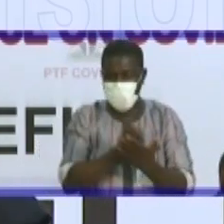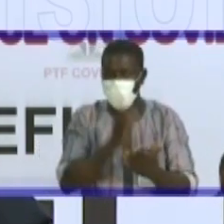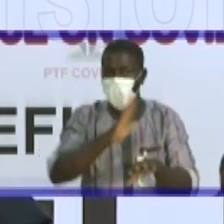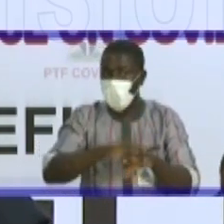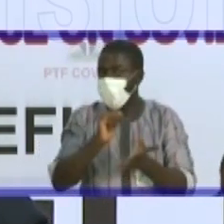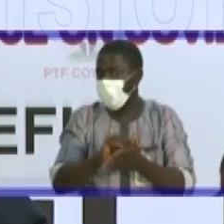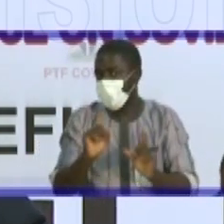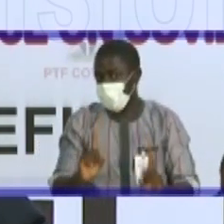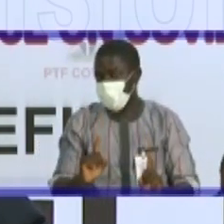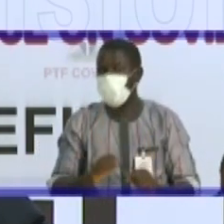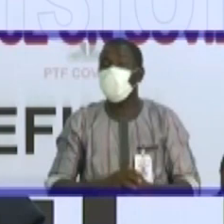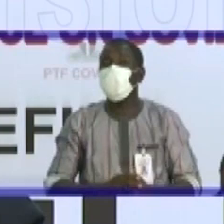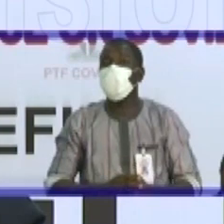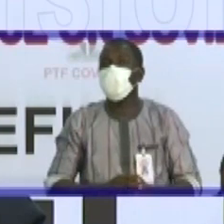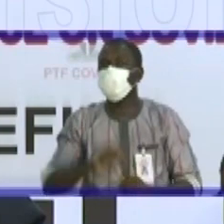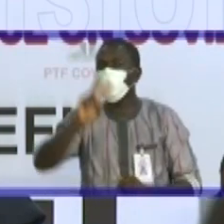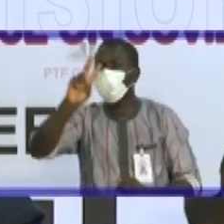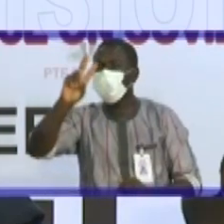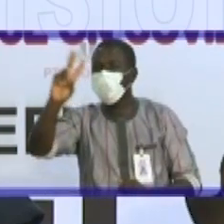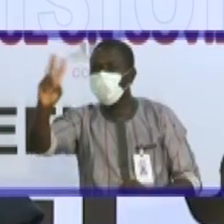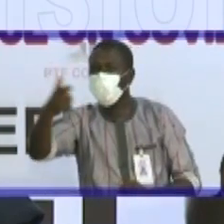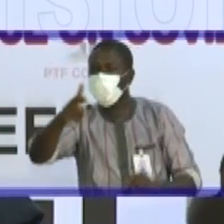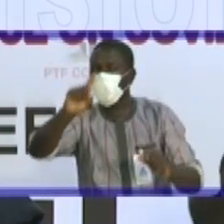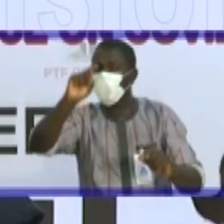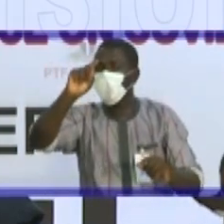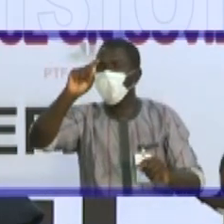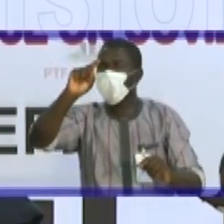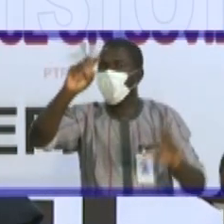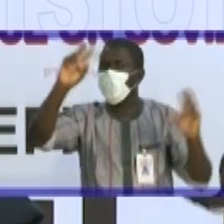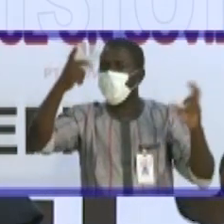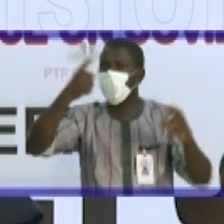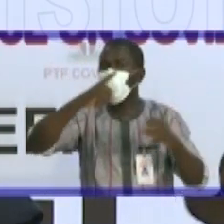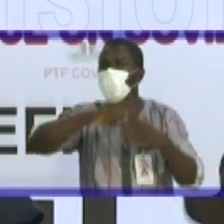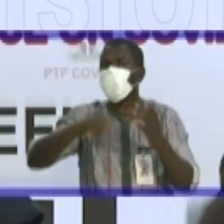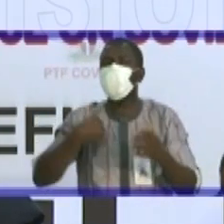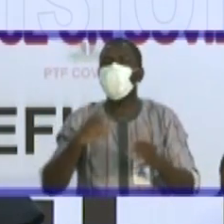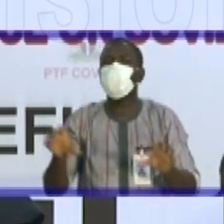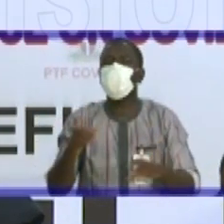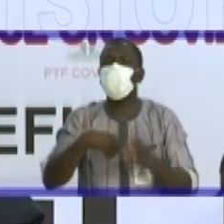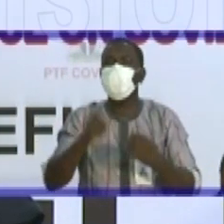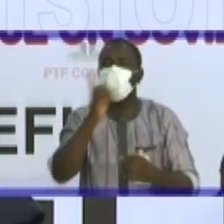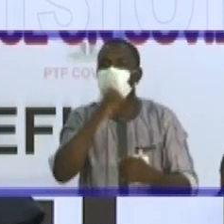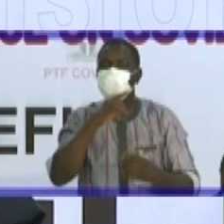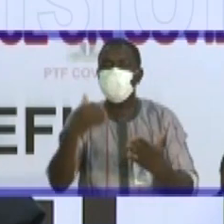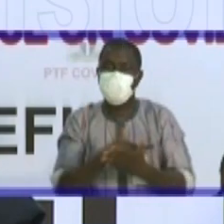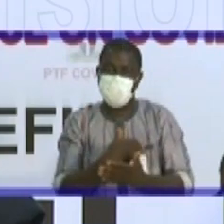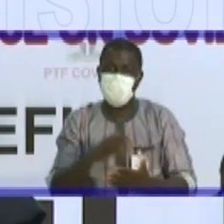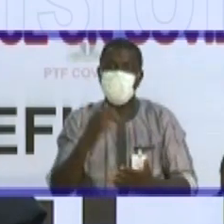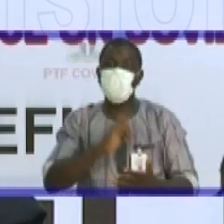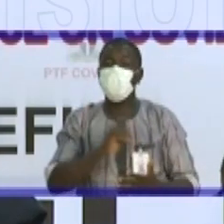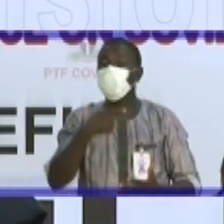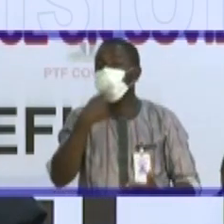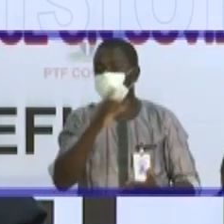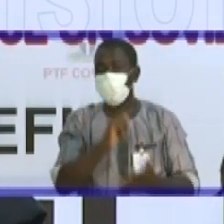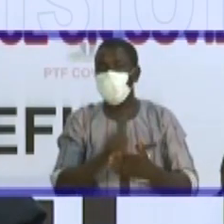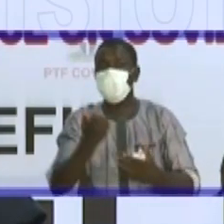And the second issue is, what are we doing about fake news? I want to assure you that the security agencies are working